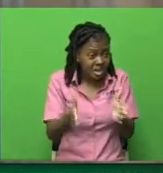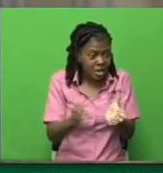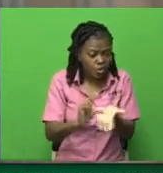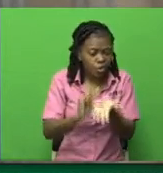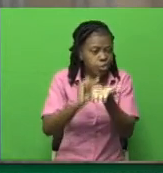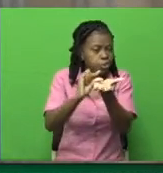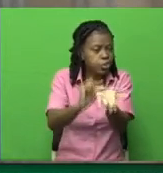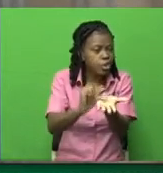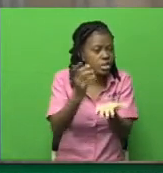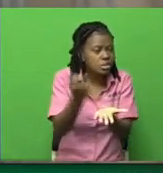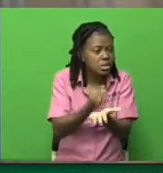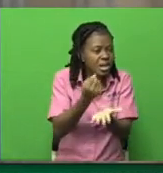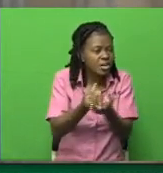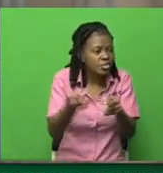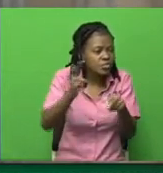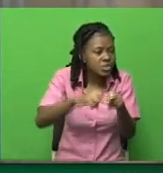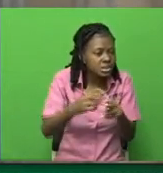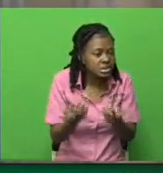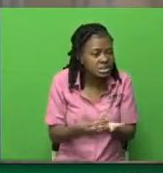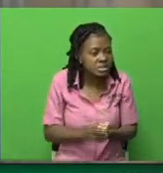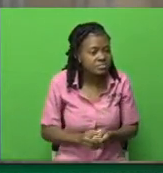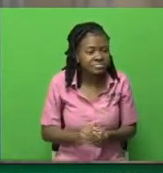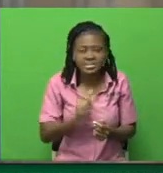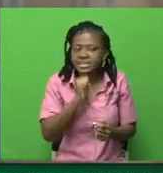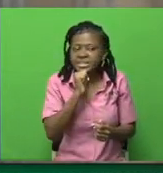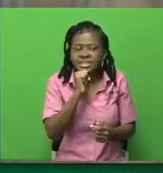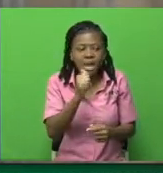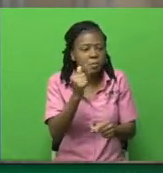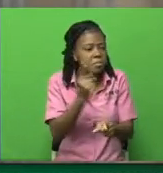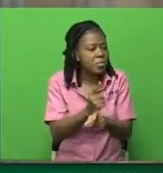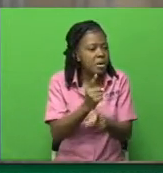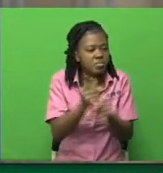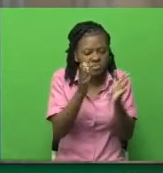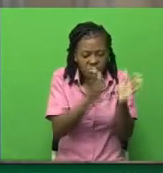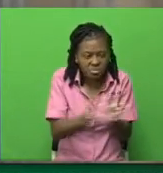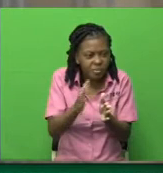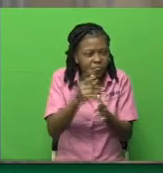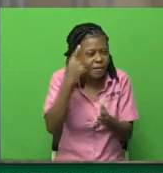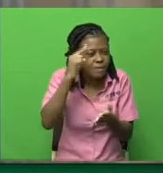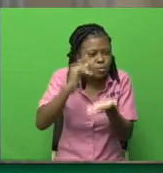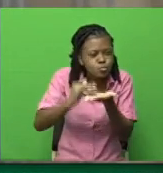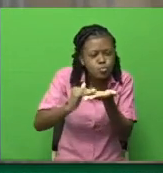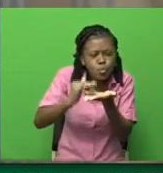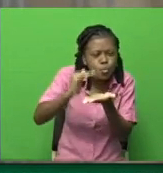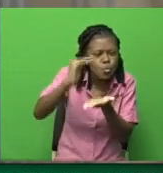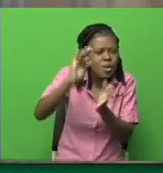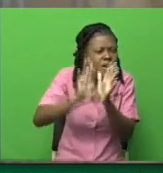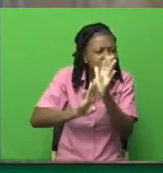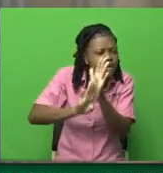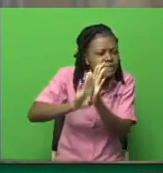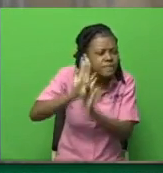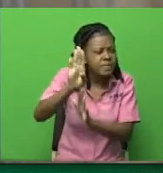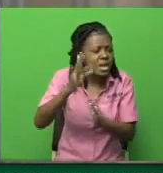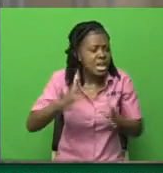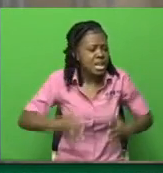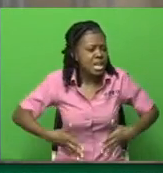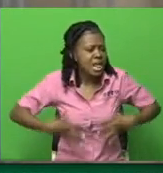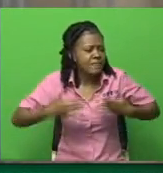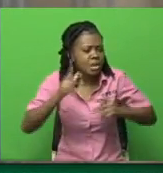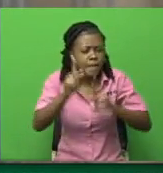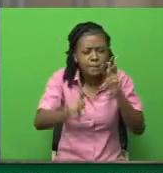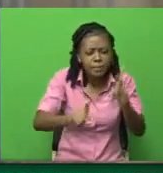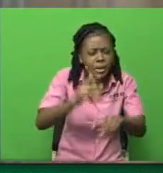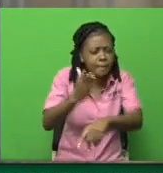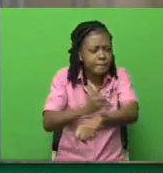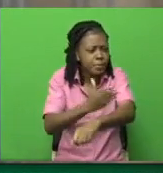instead of sustainable measures for growth development and an increase in the quality of life of people their